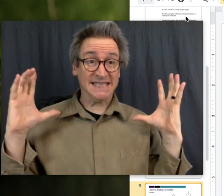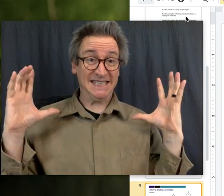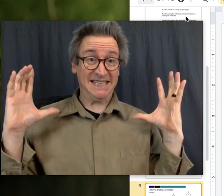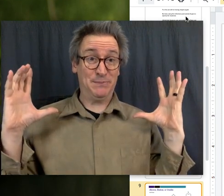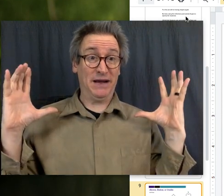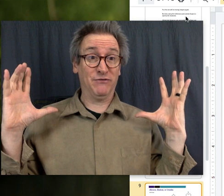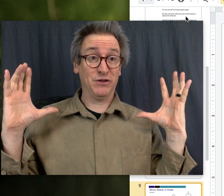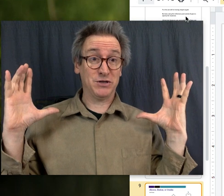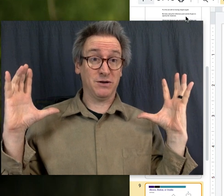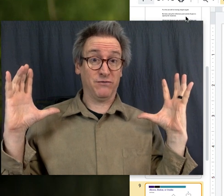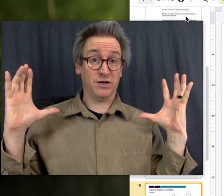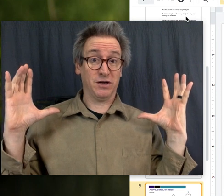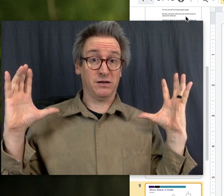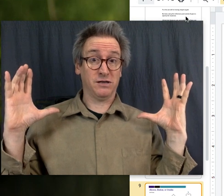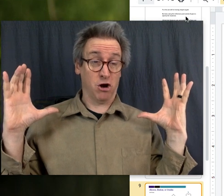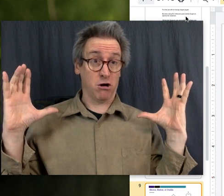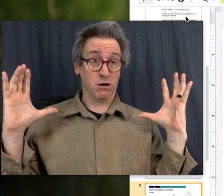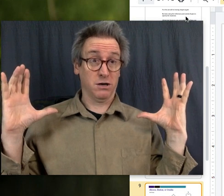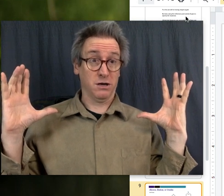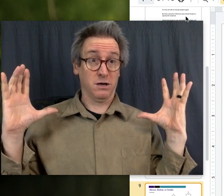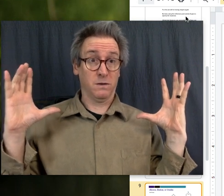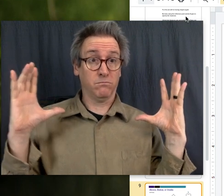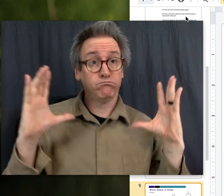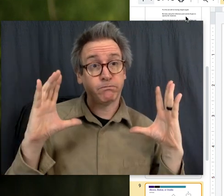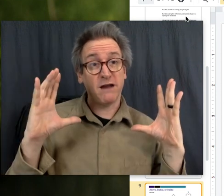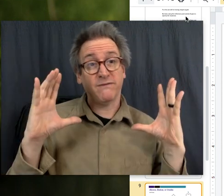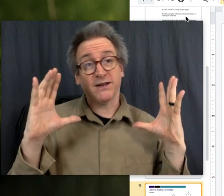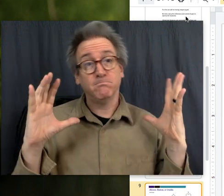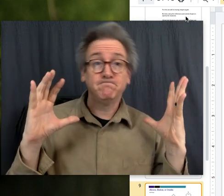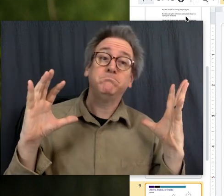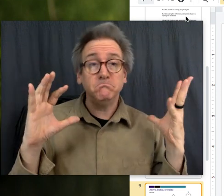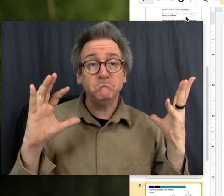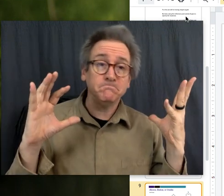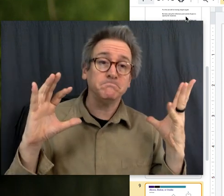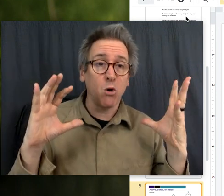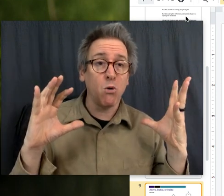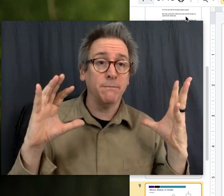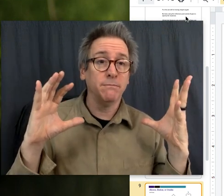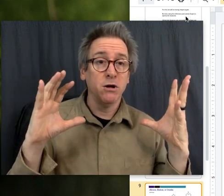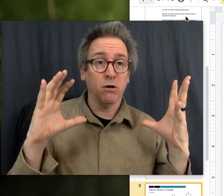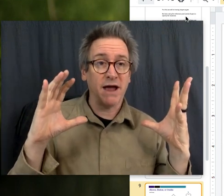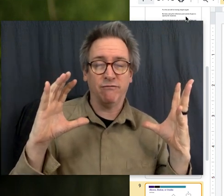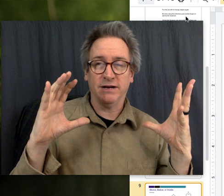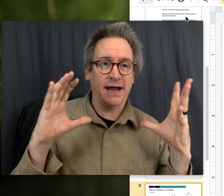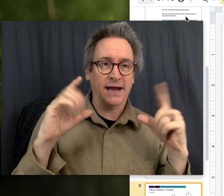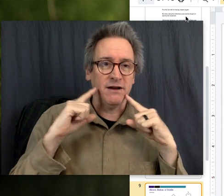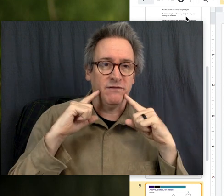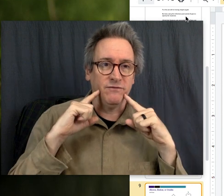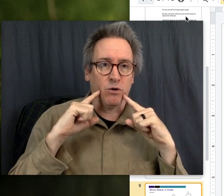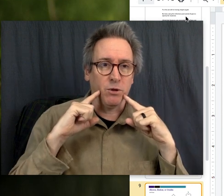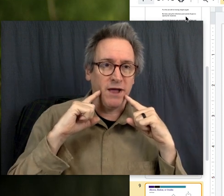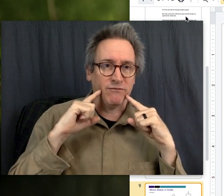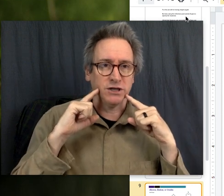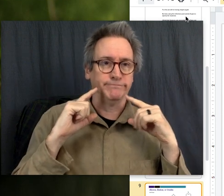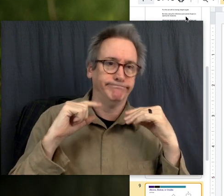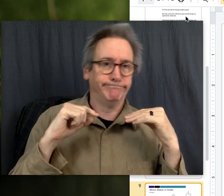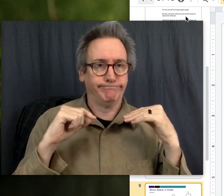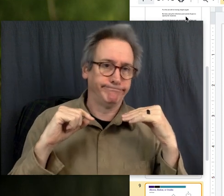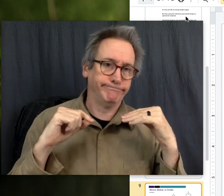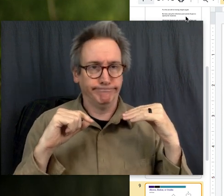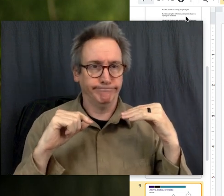Face is big for the star, kind of like a ho-hum, everyday kind of normal